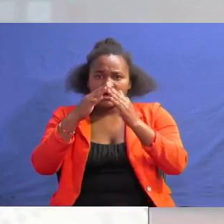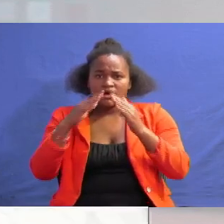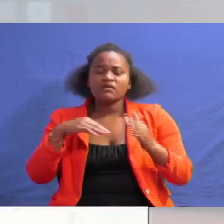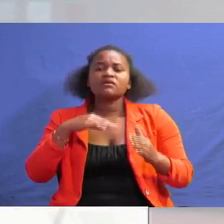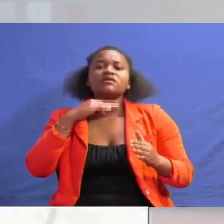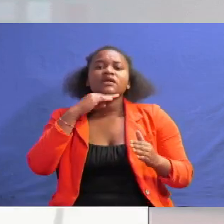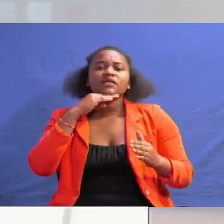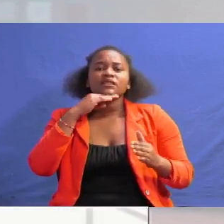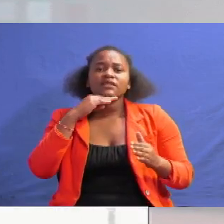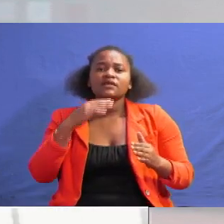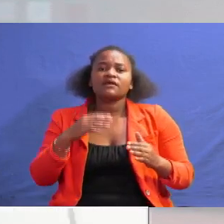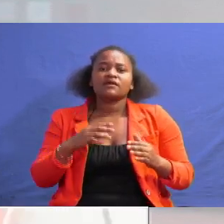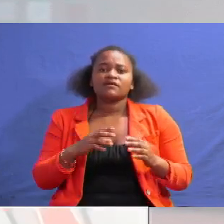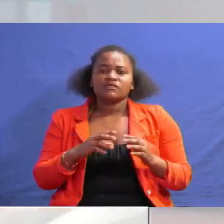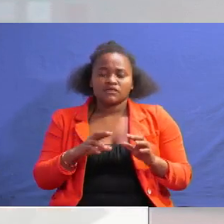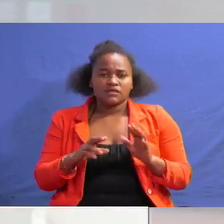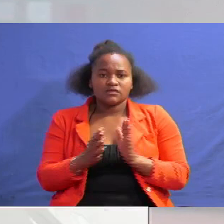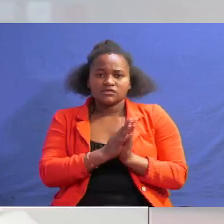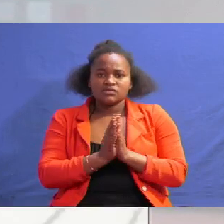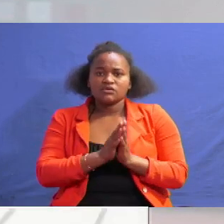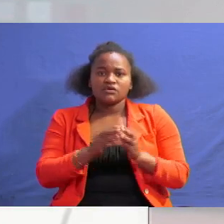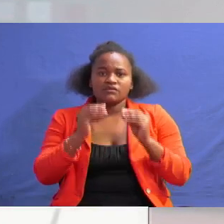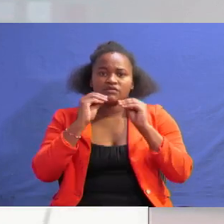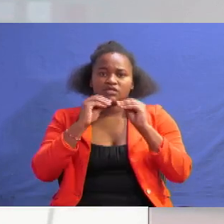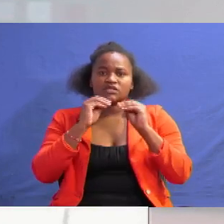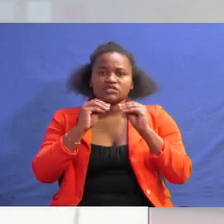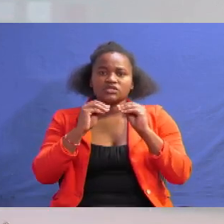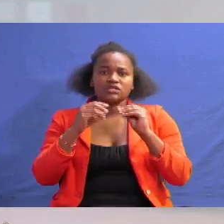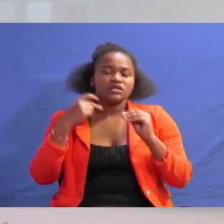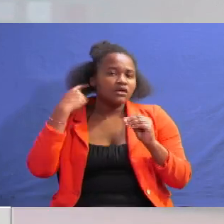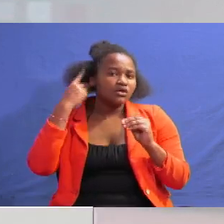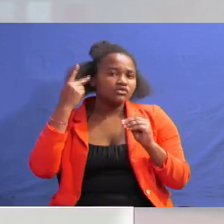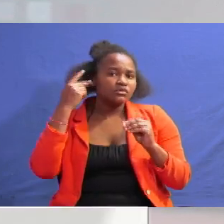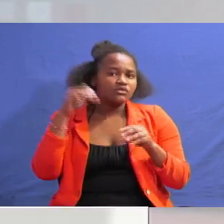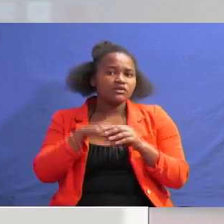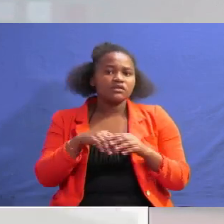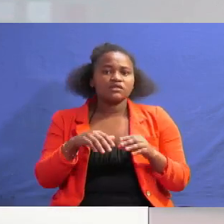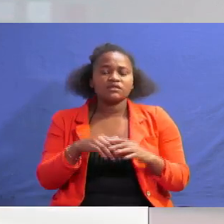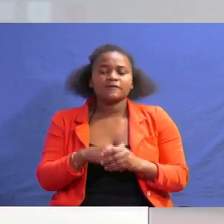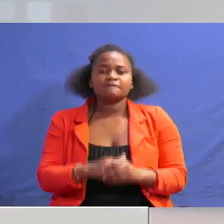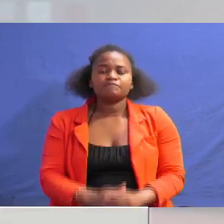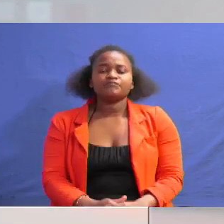Yvonne Kemuma paints for us a picture of Kisii Teaching and Referral Hospital evaluation reports.